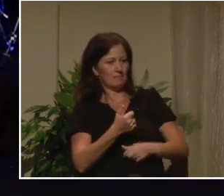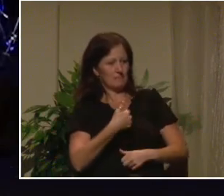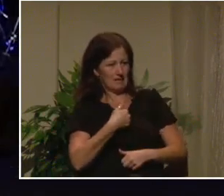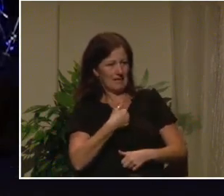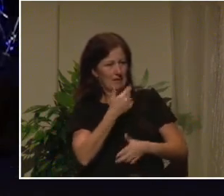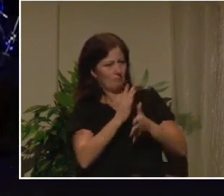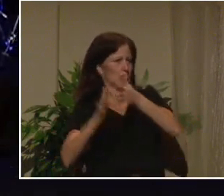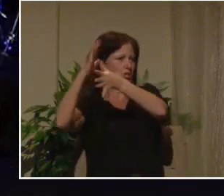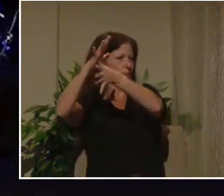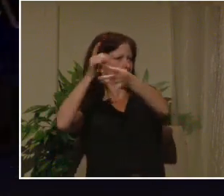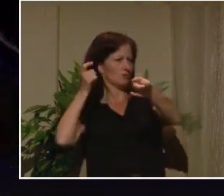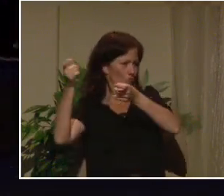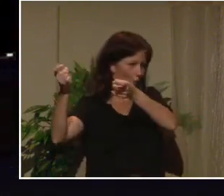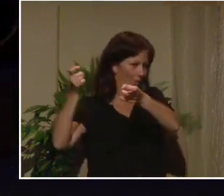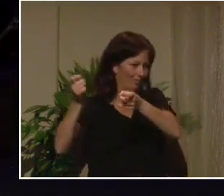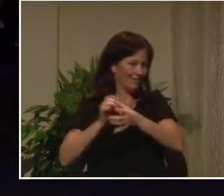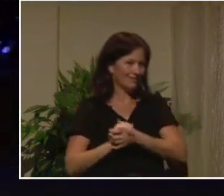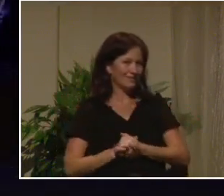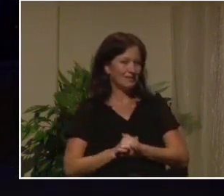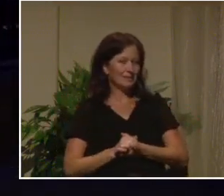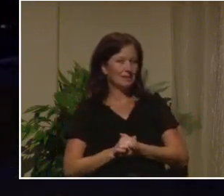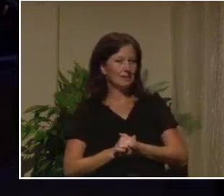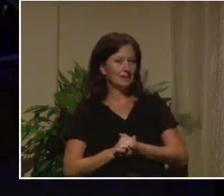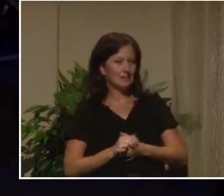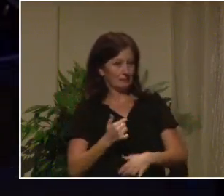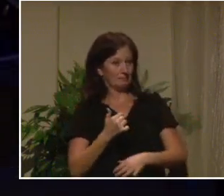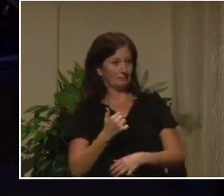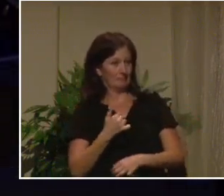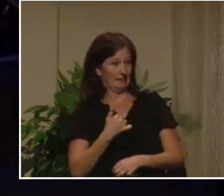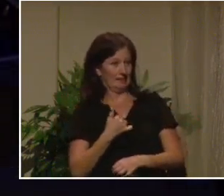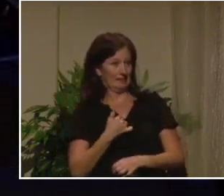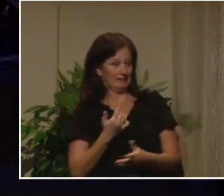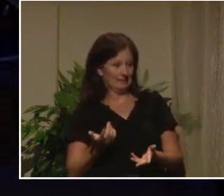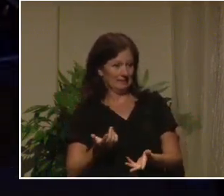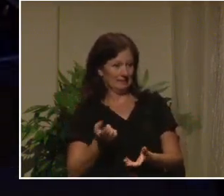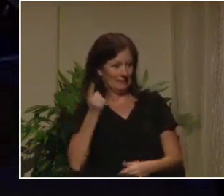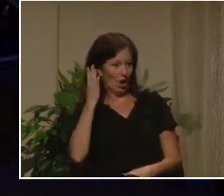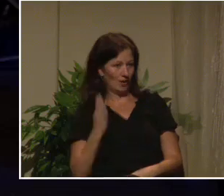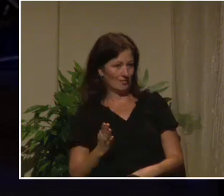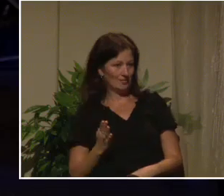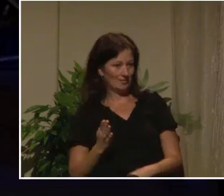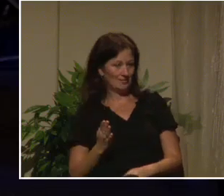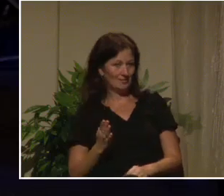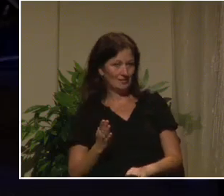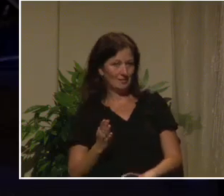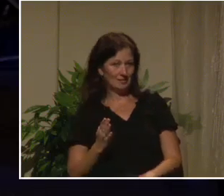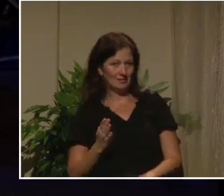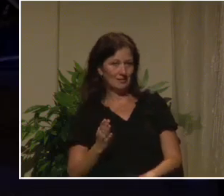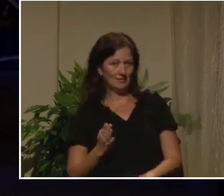of this cosmos is God.